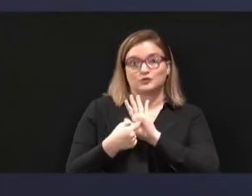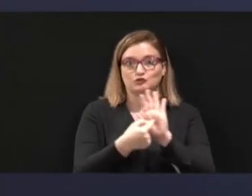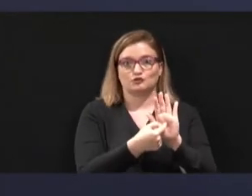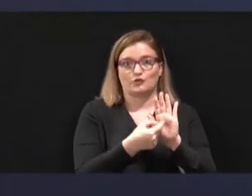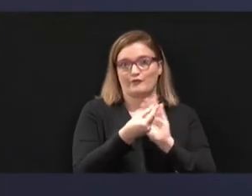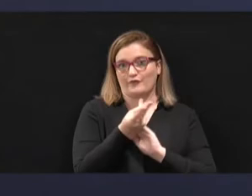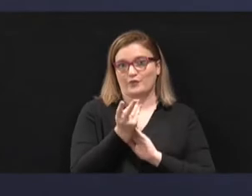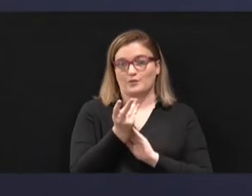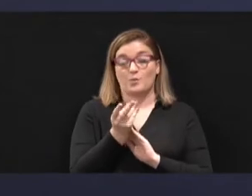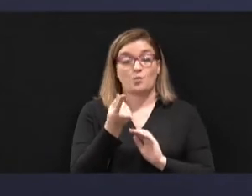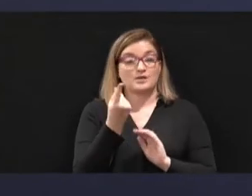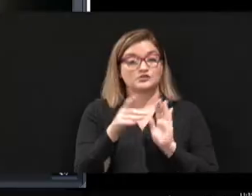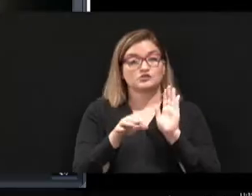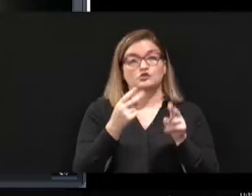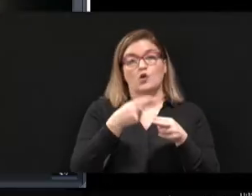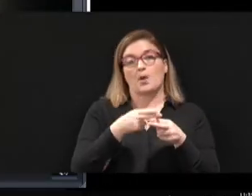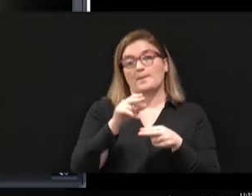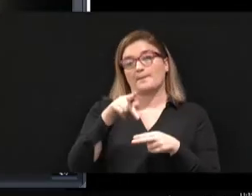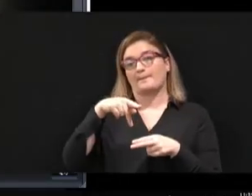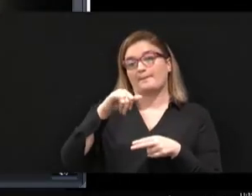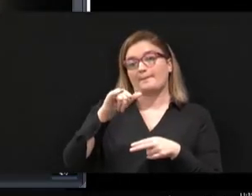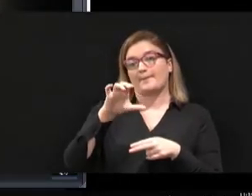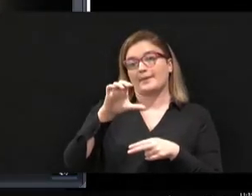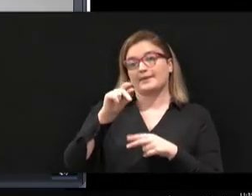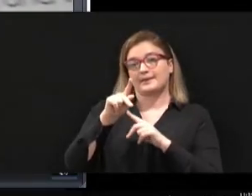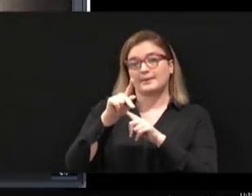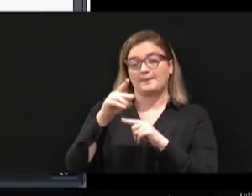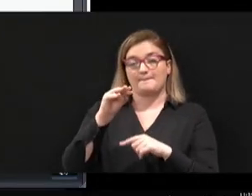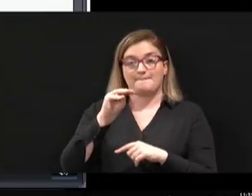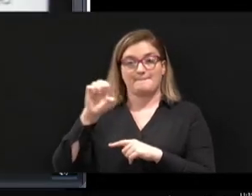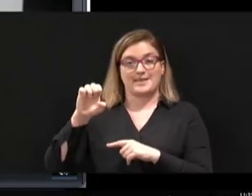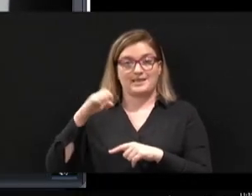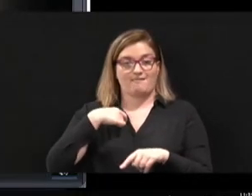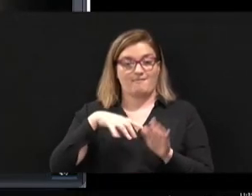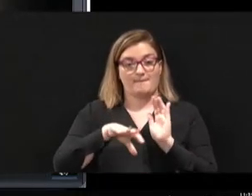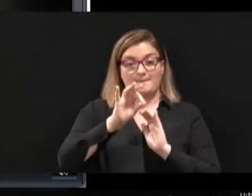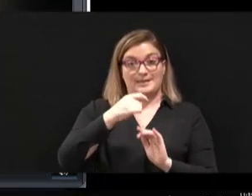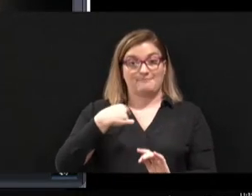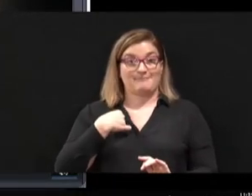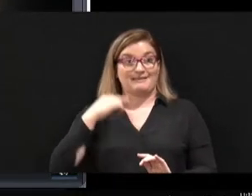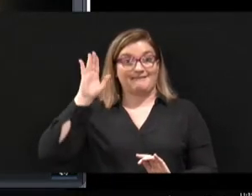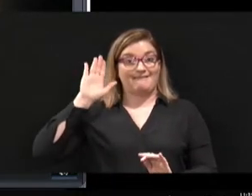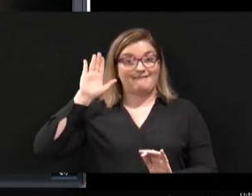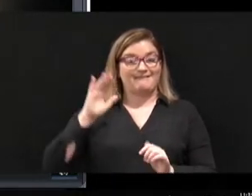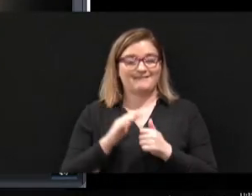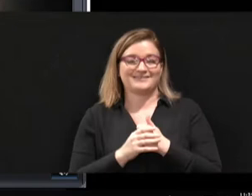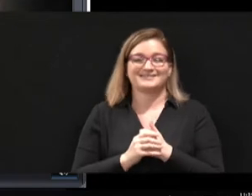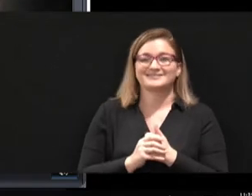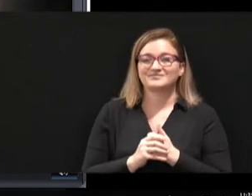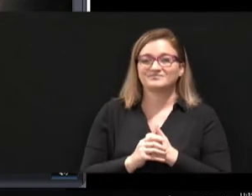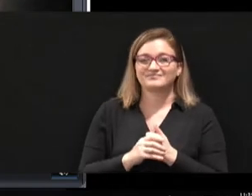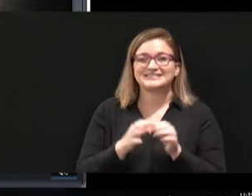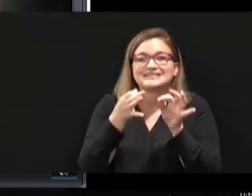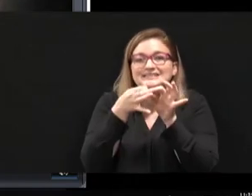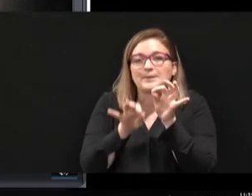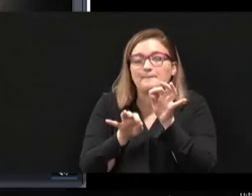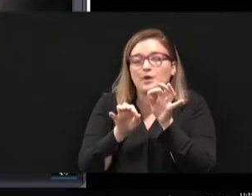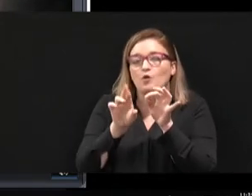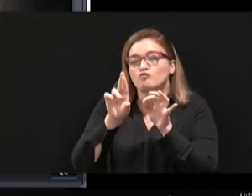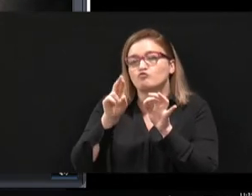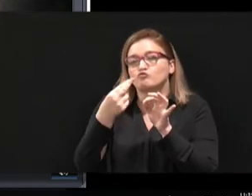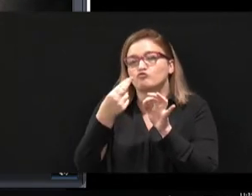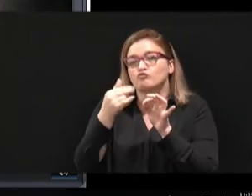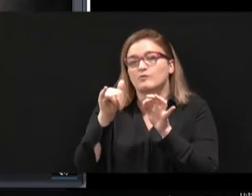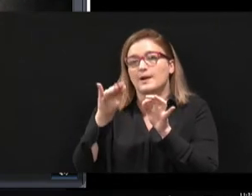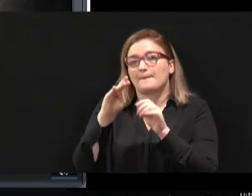of them is called Pick Me. It's just a rhyming game. It's very simple. So I just would say something like, I'm thinking